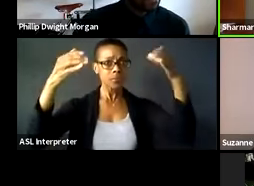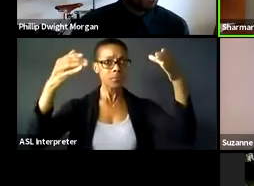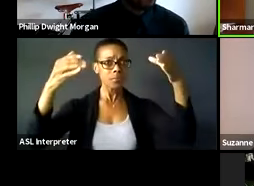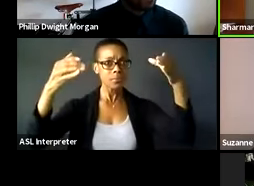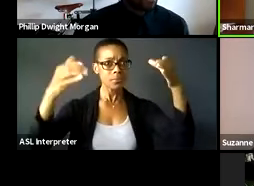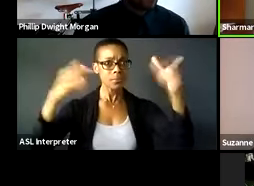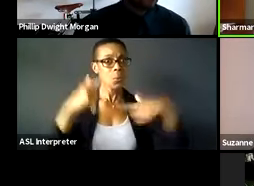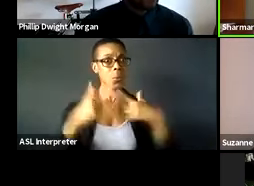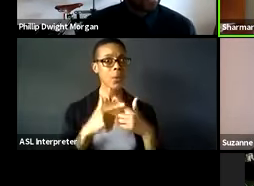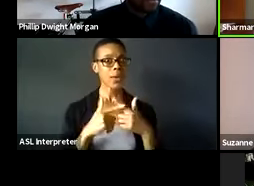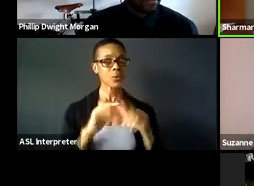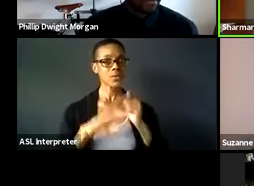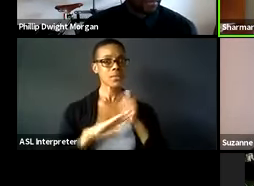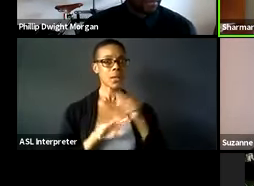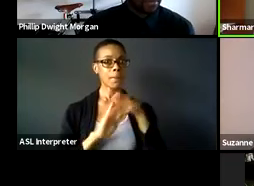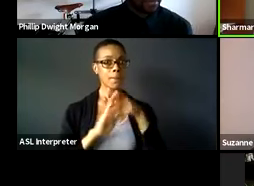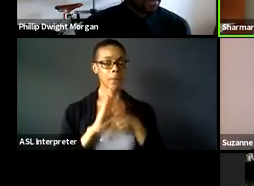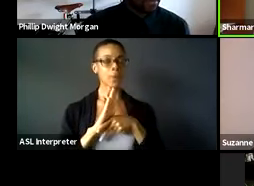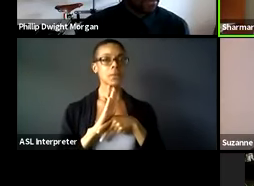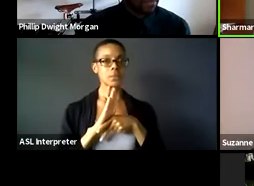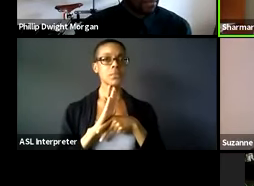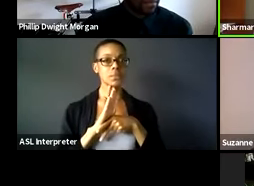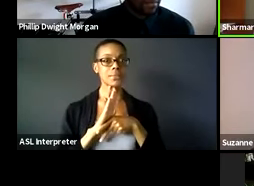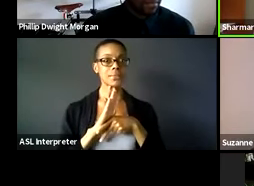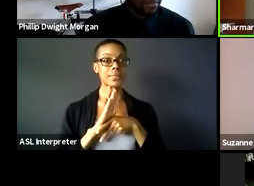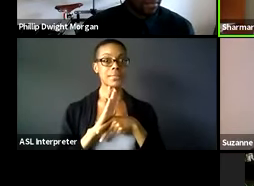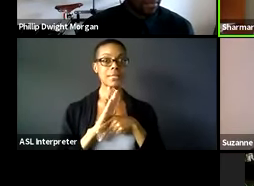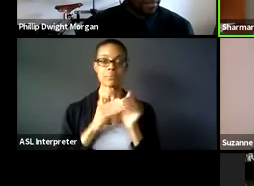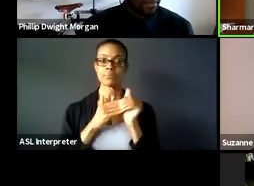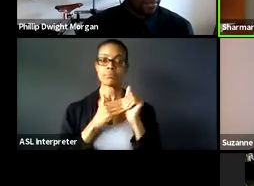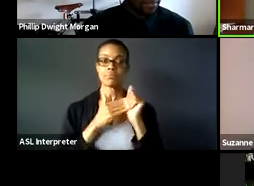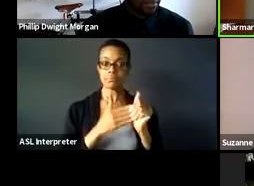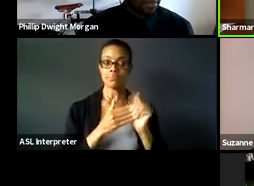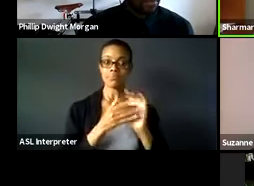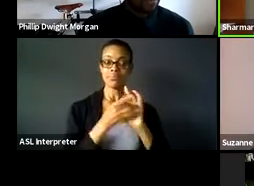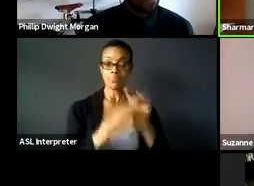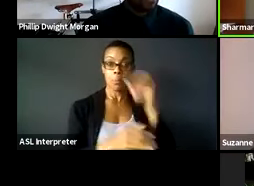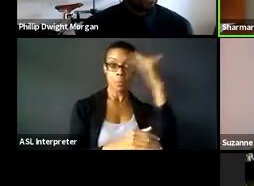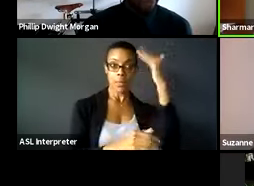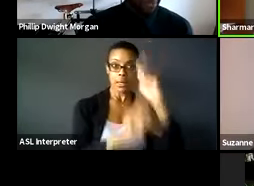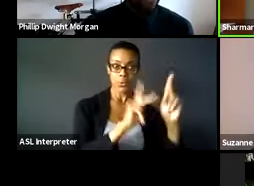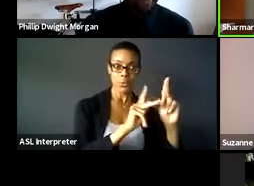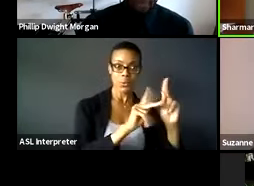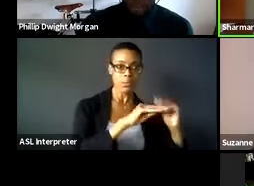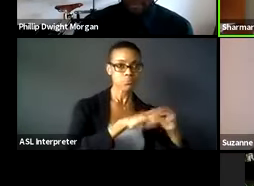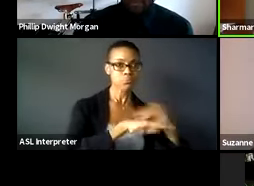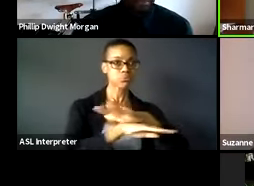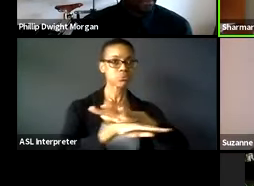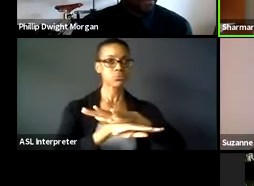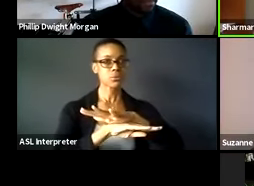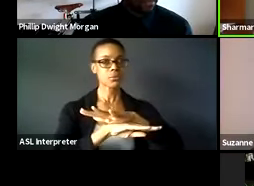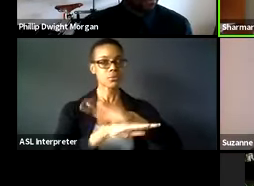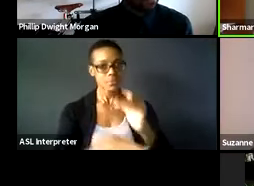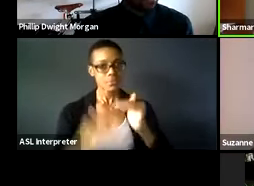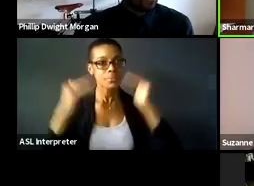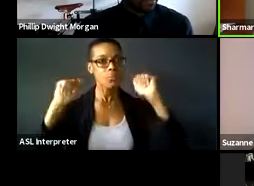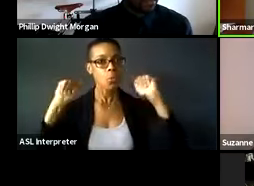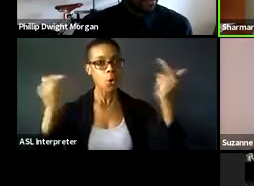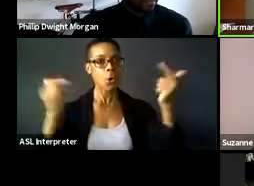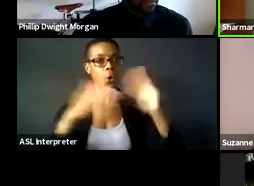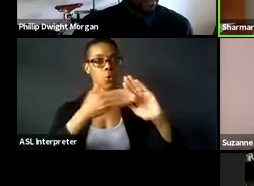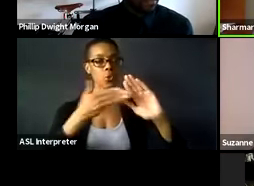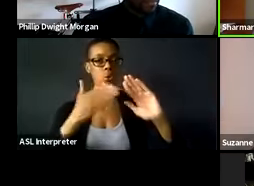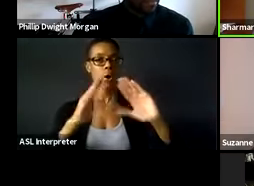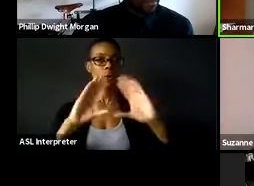bring policies that really geared for Black communities, then it serves everyone, every marginalized groups in the